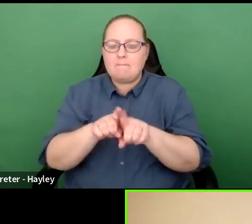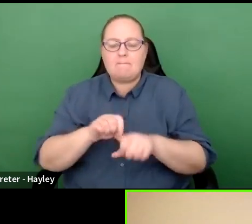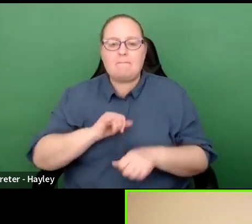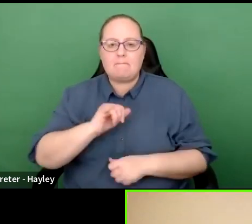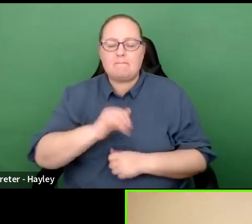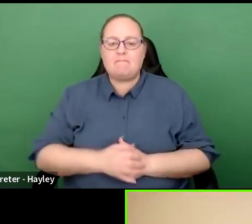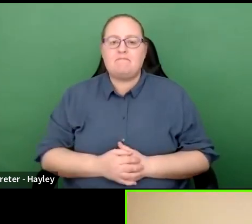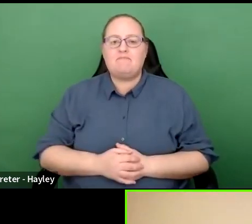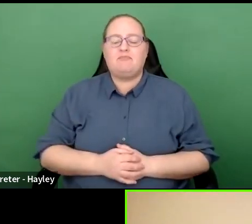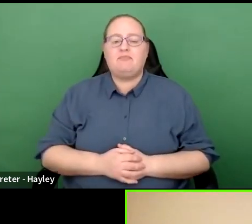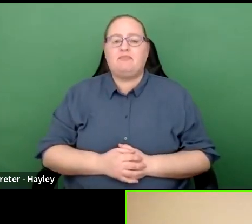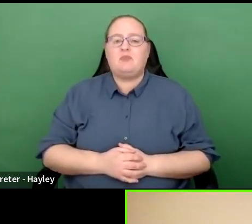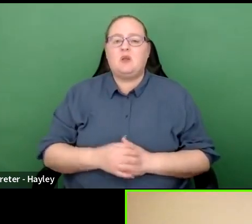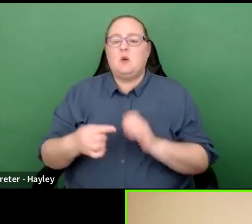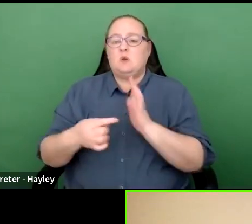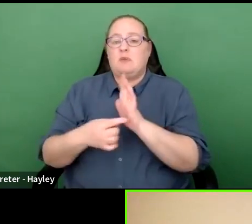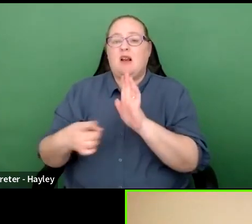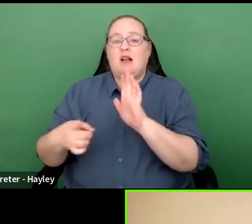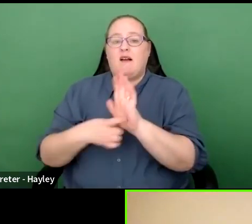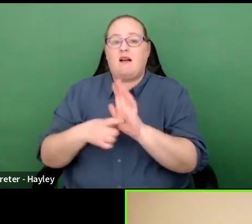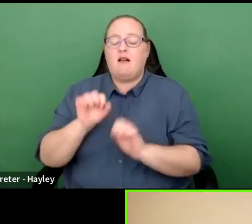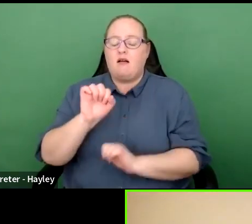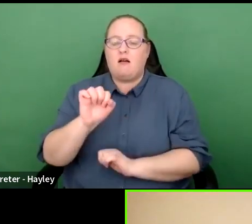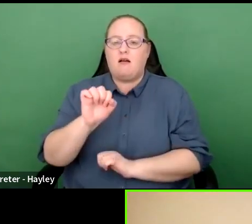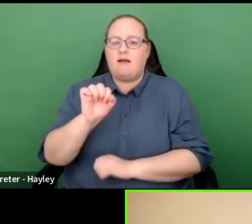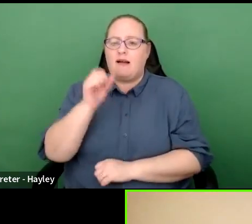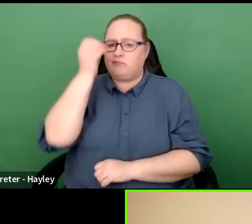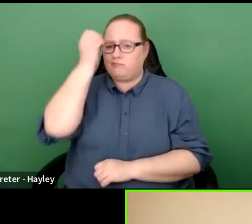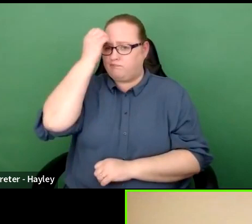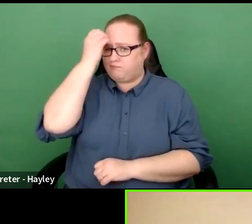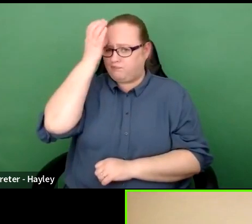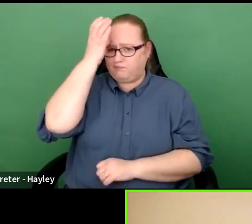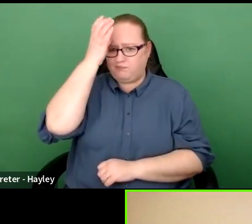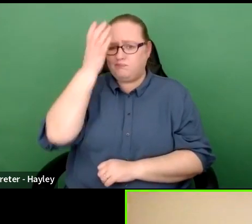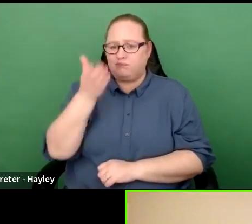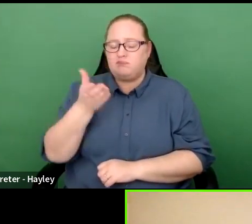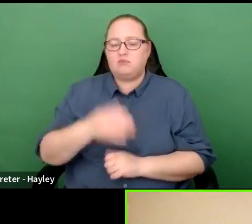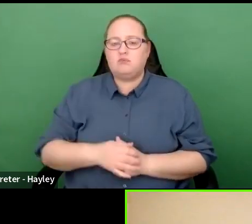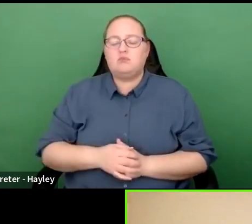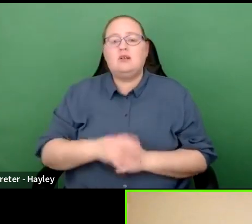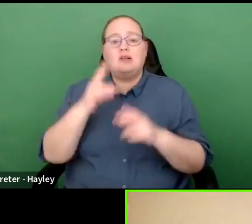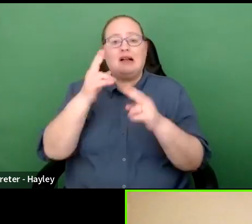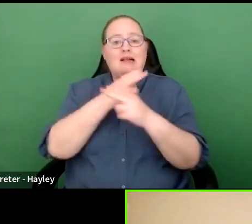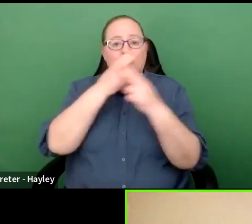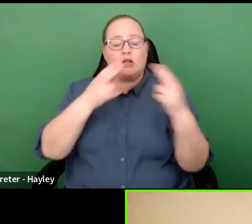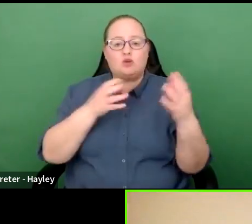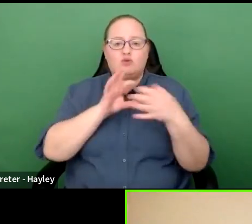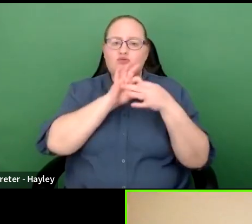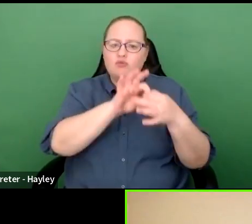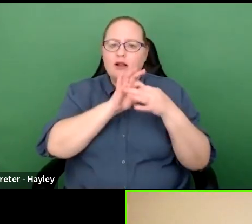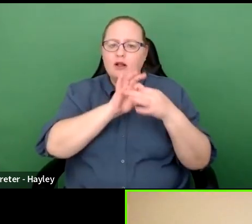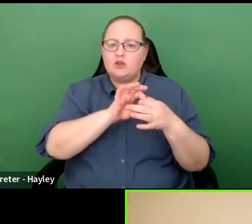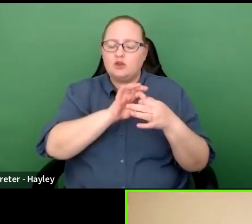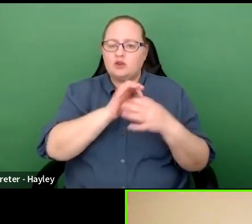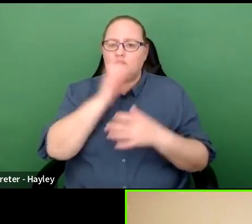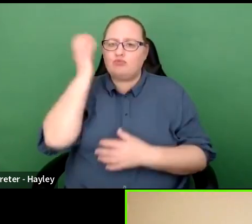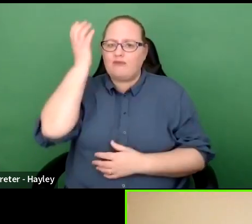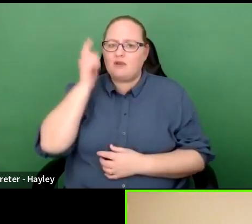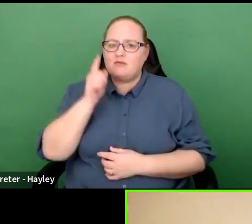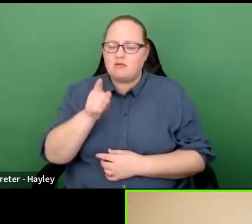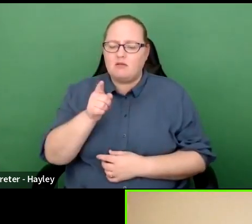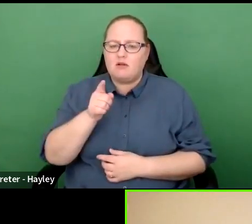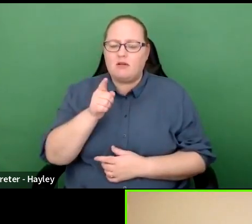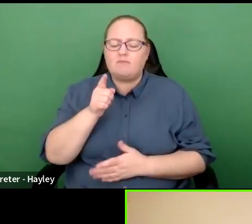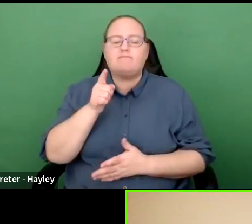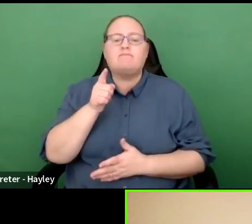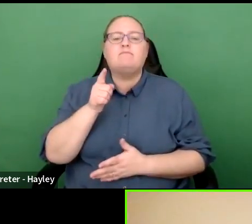Lankina, is a well-educated person. She's professor of international relations with broad